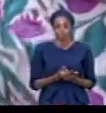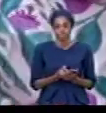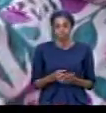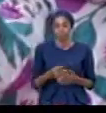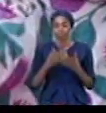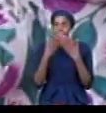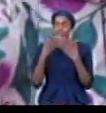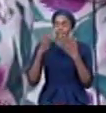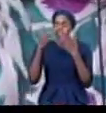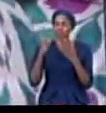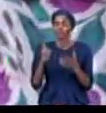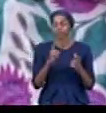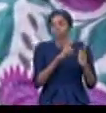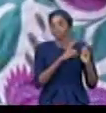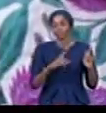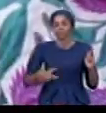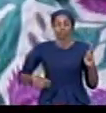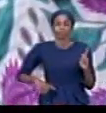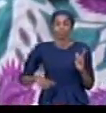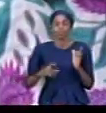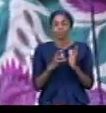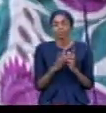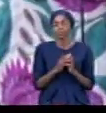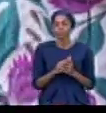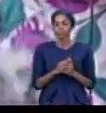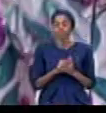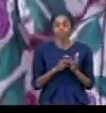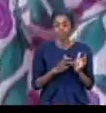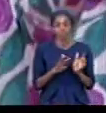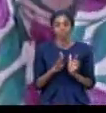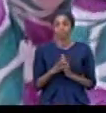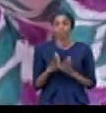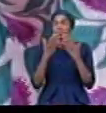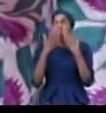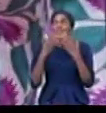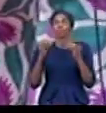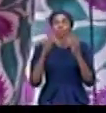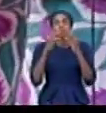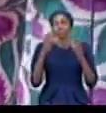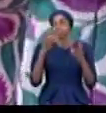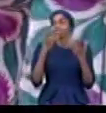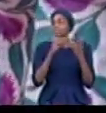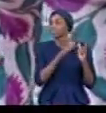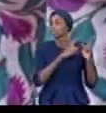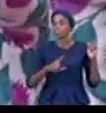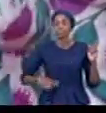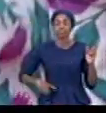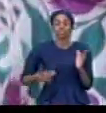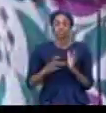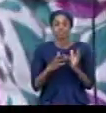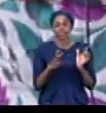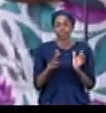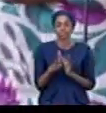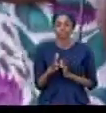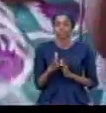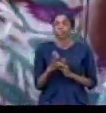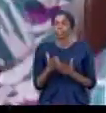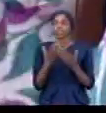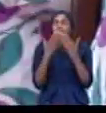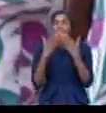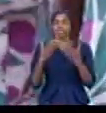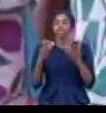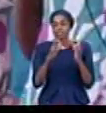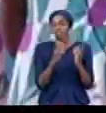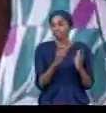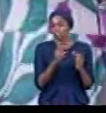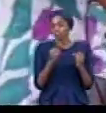Thank you so much, Lord Jesus. Thank you so much, Lord Jesus. Thank